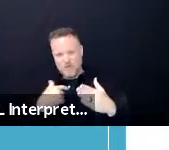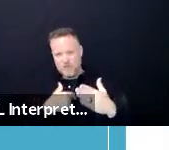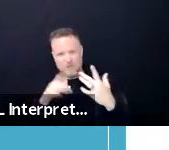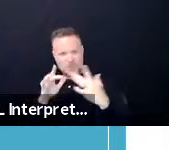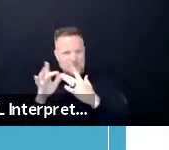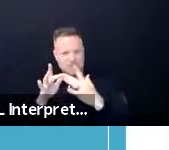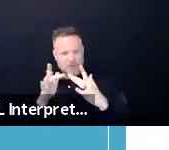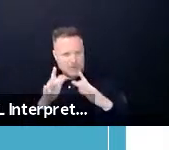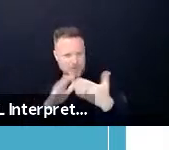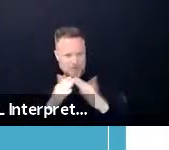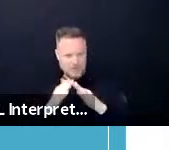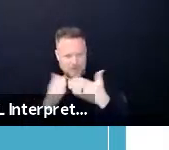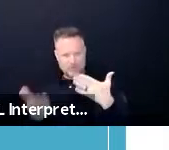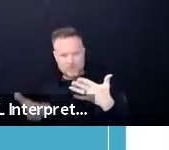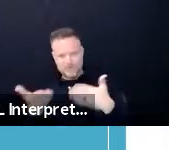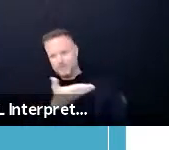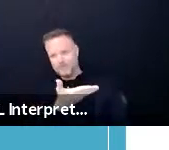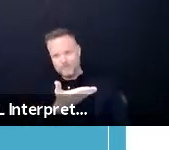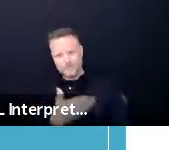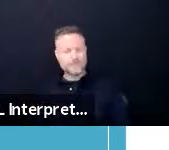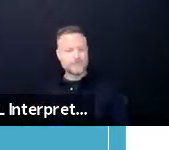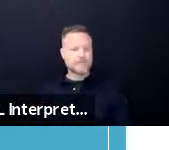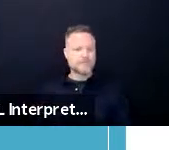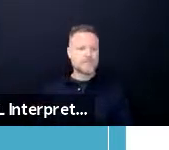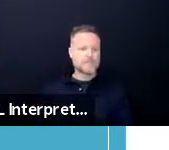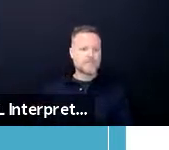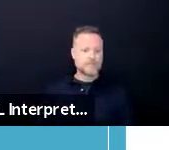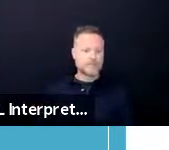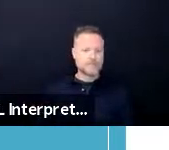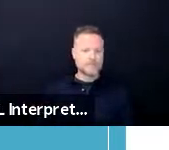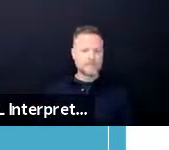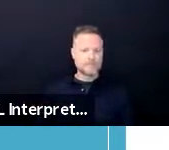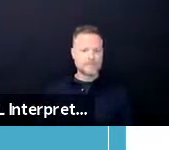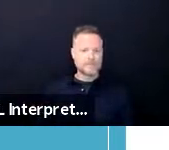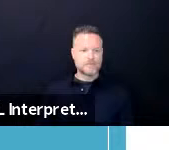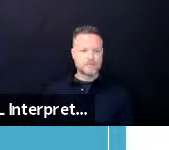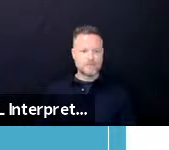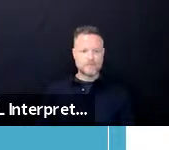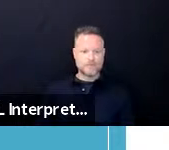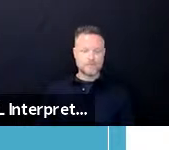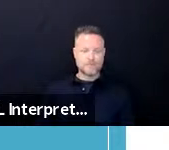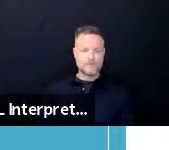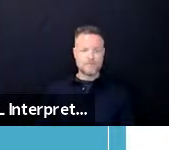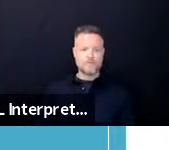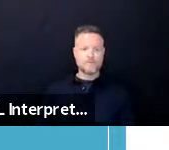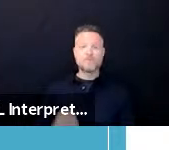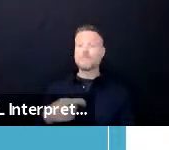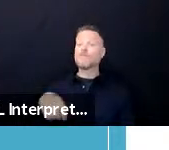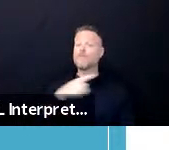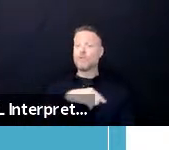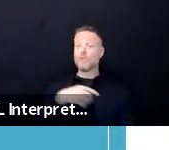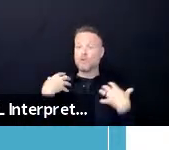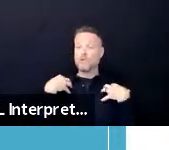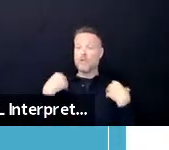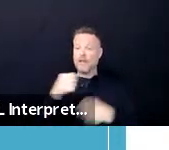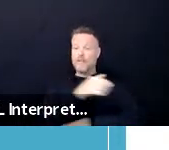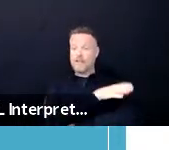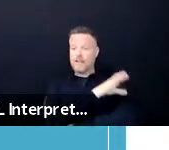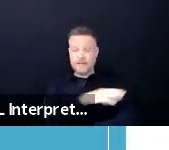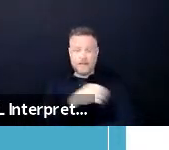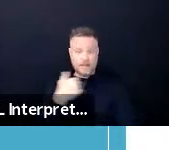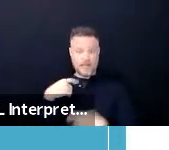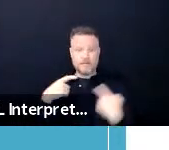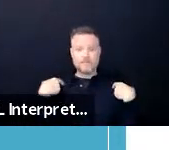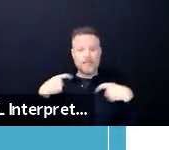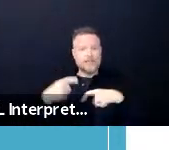local health clinics. We have some Latinos who are leading these health clinics. We're part of them, and they